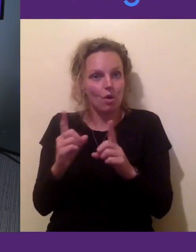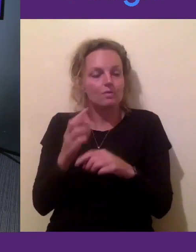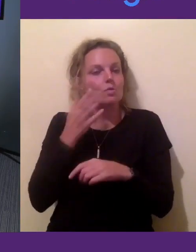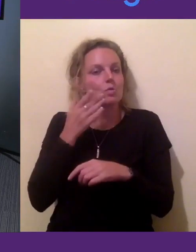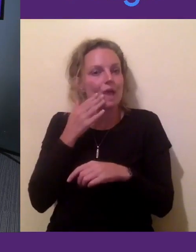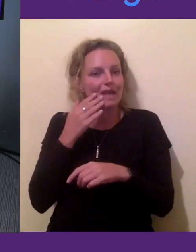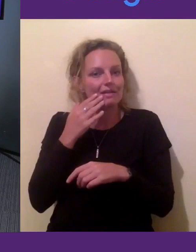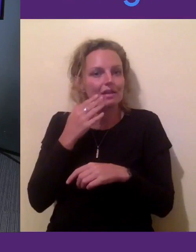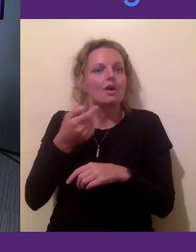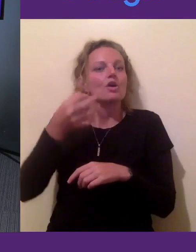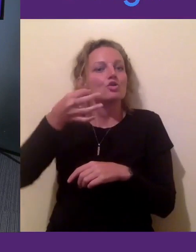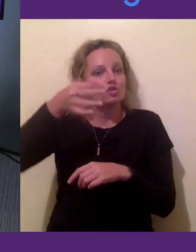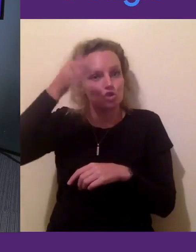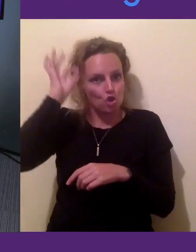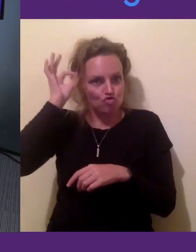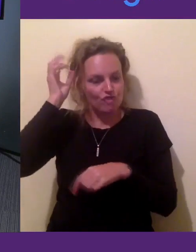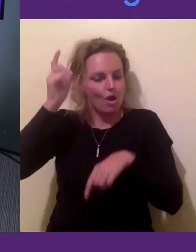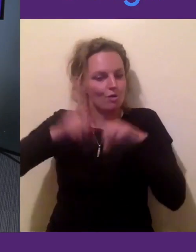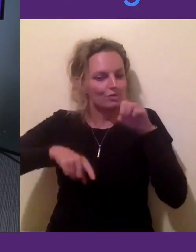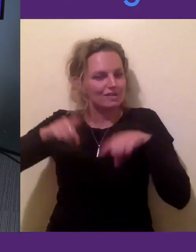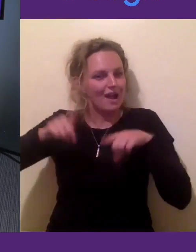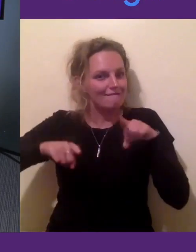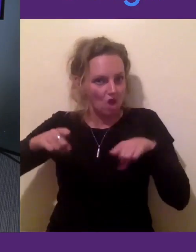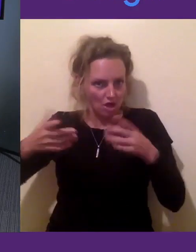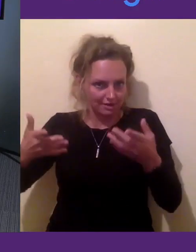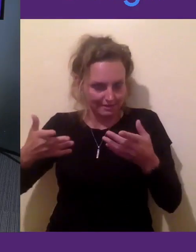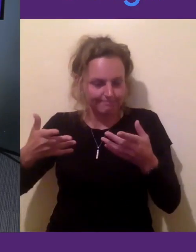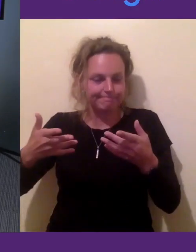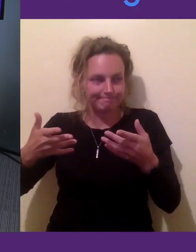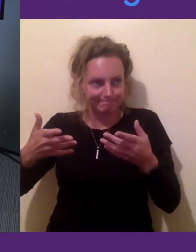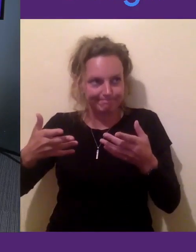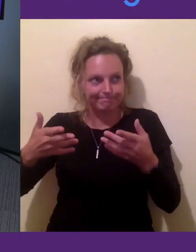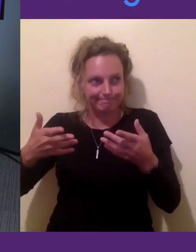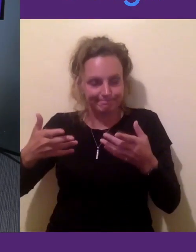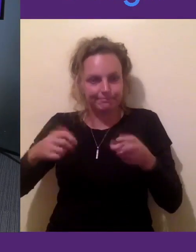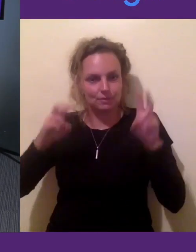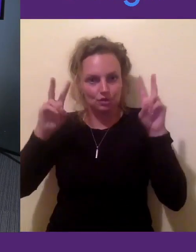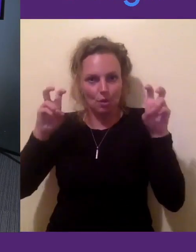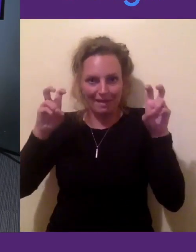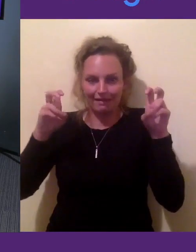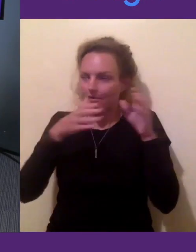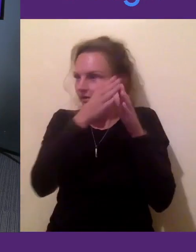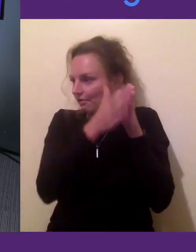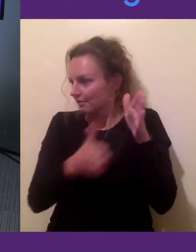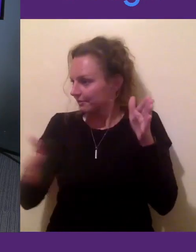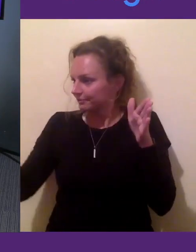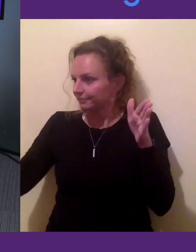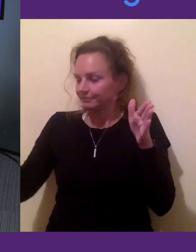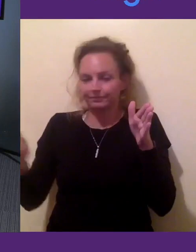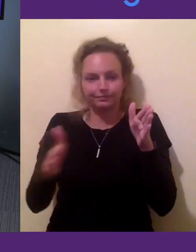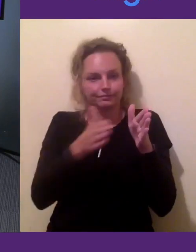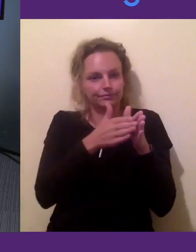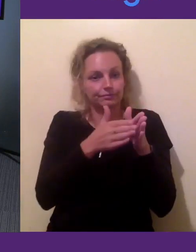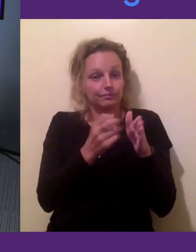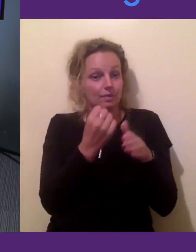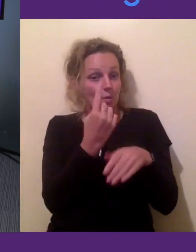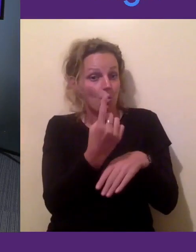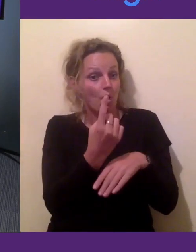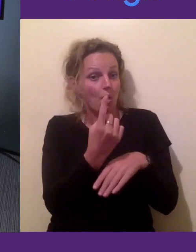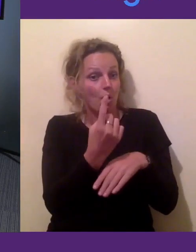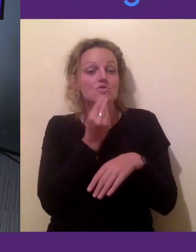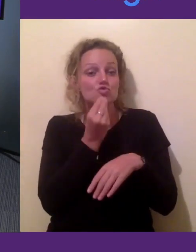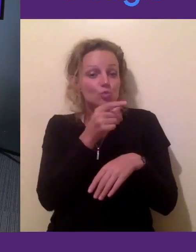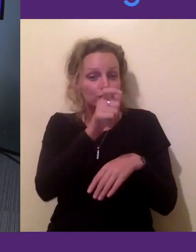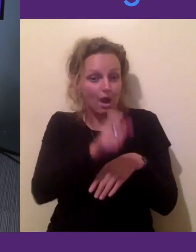The neurodivergence is such a large spectrum, and what works for one user group fundamentally does not work for